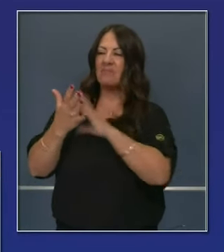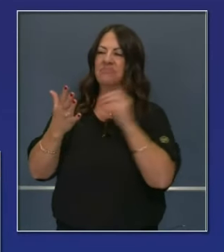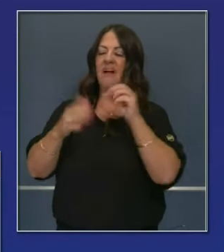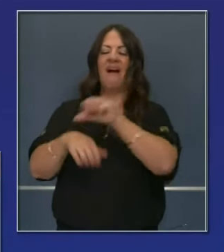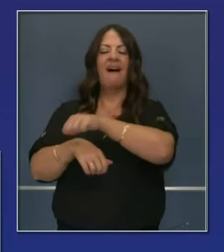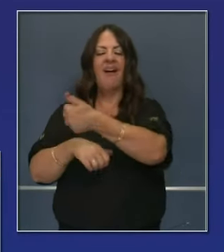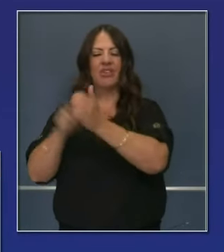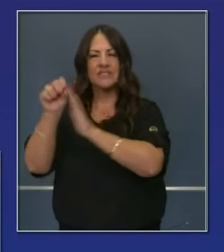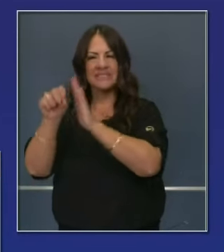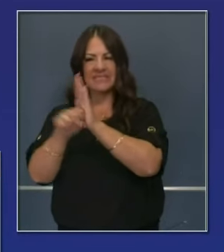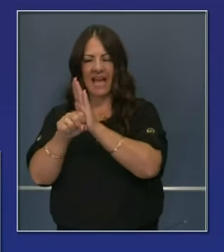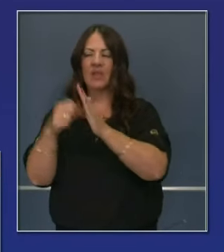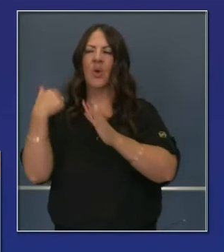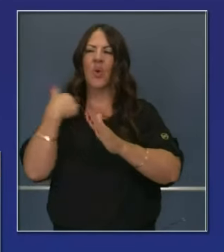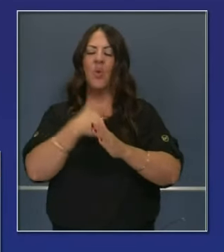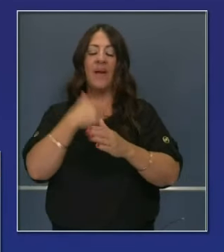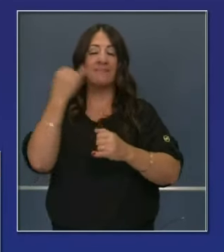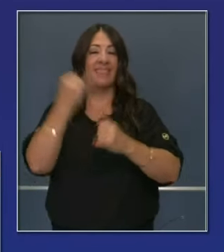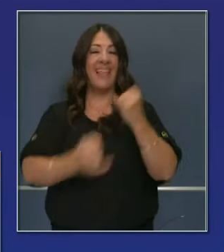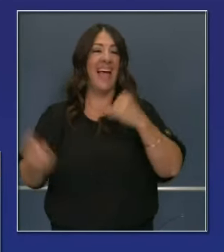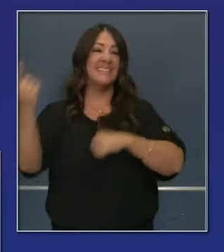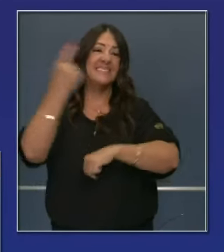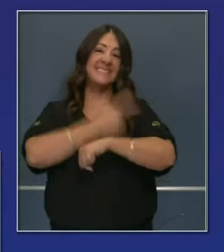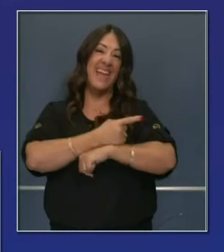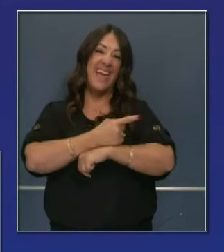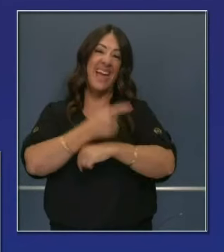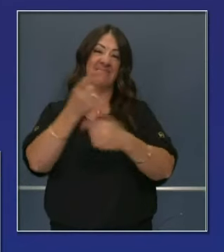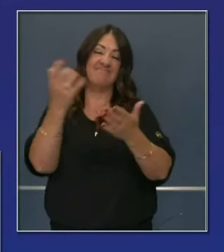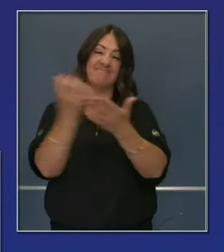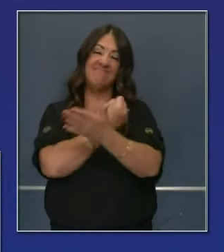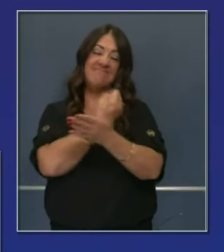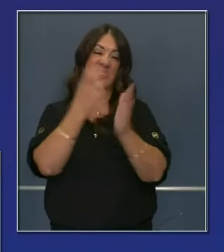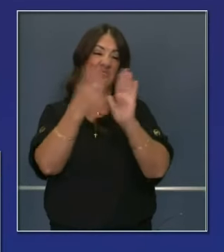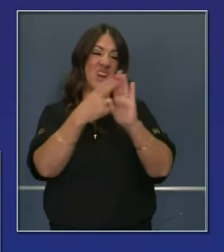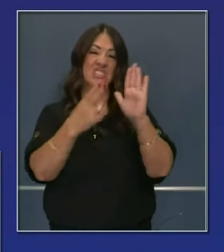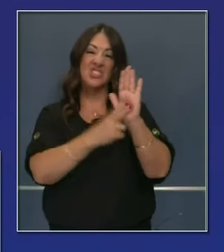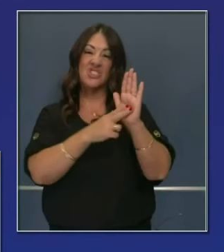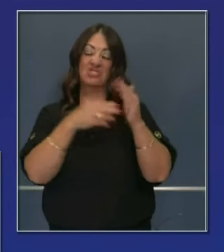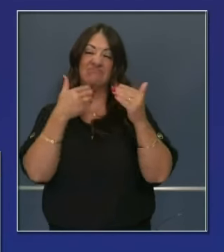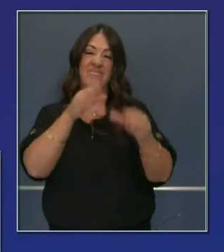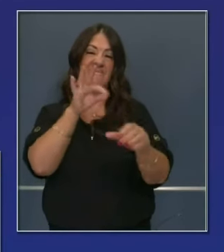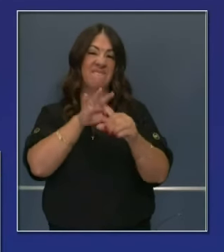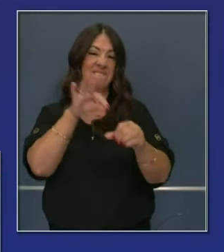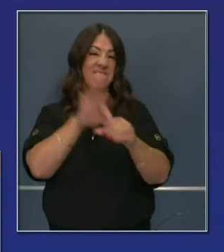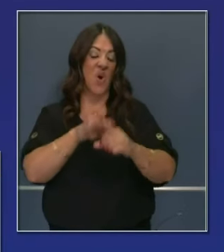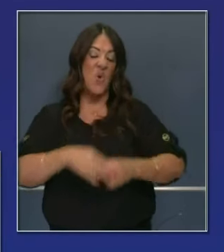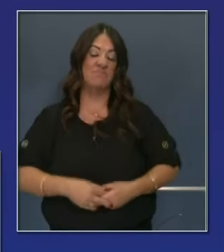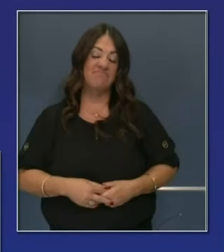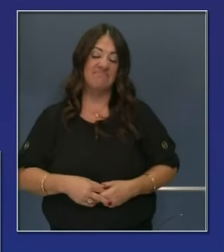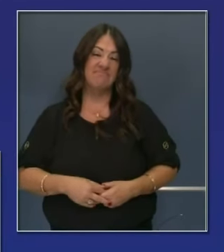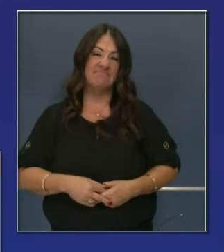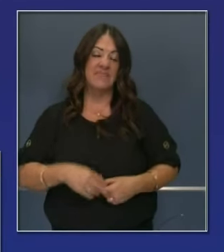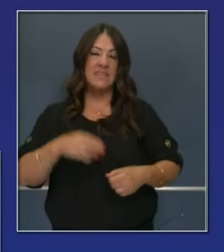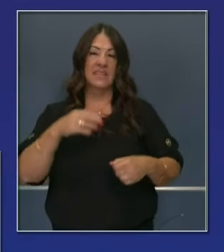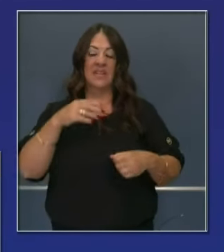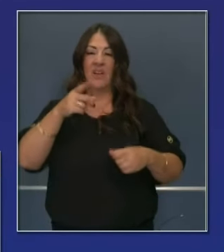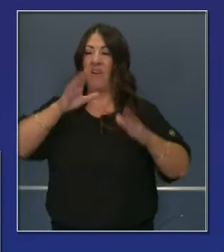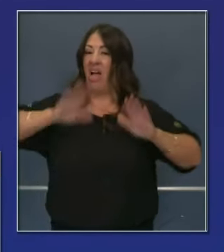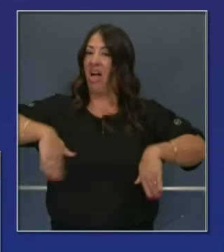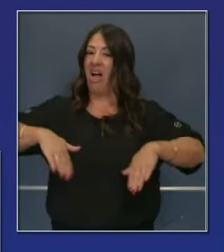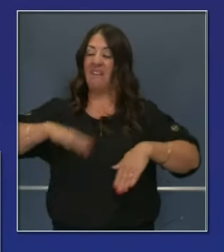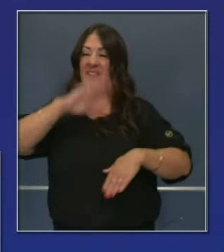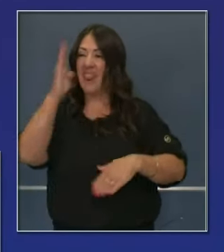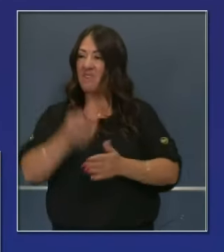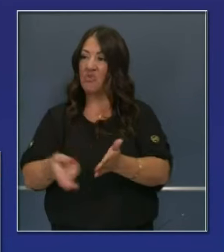a deadline today. It's the last day to register to vote, to receive your mail-in ballot before Election Day. It's not last day to register to vote,